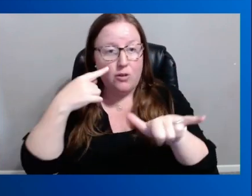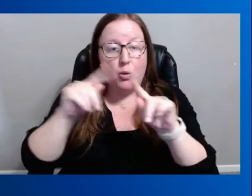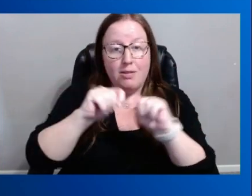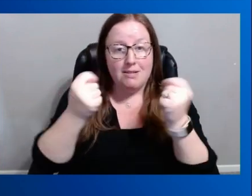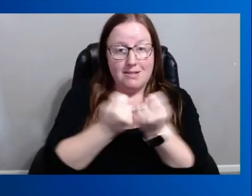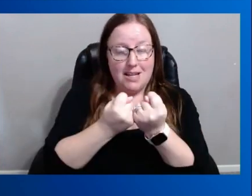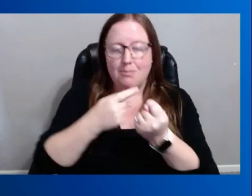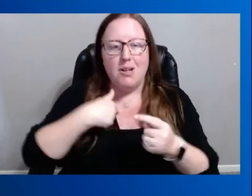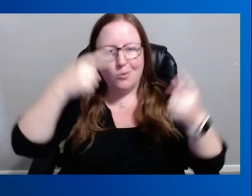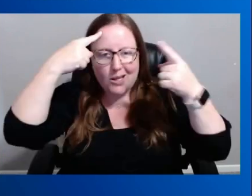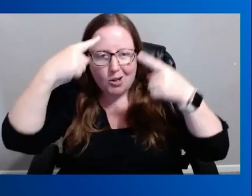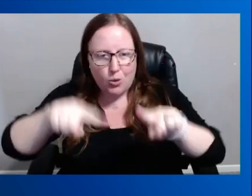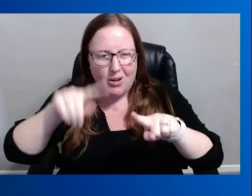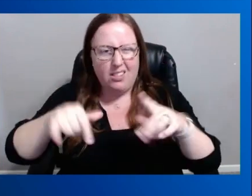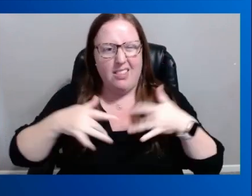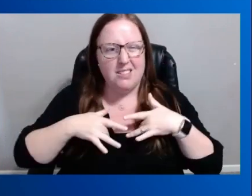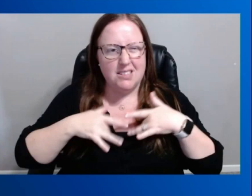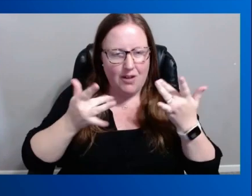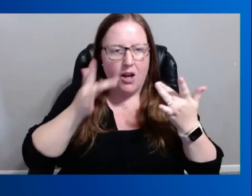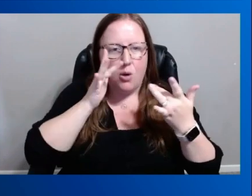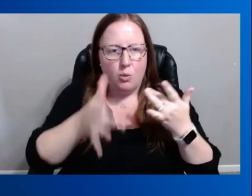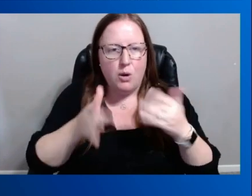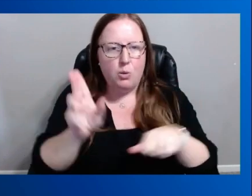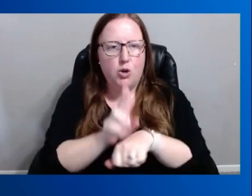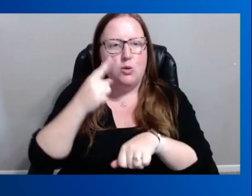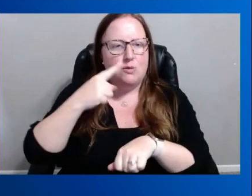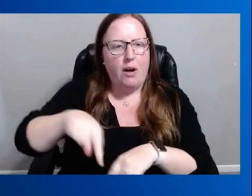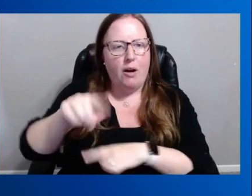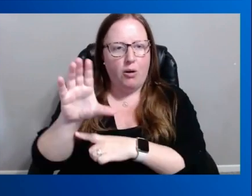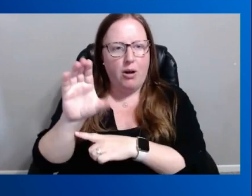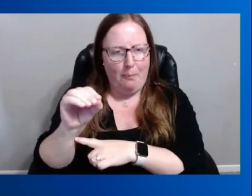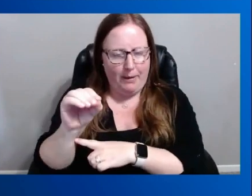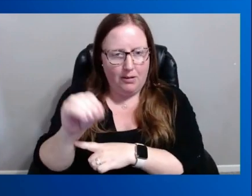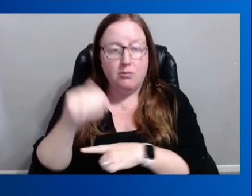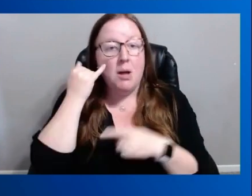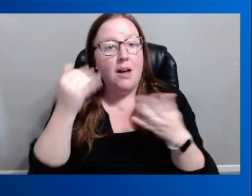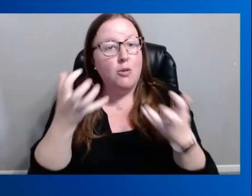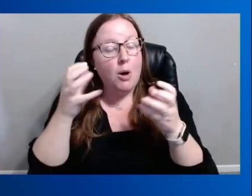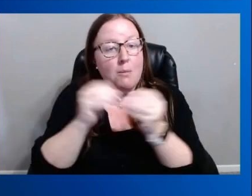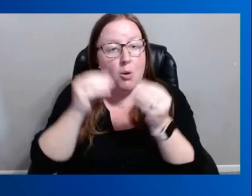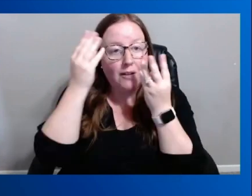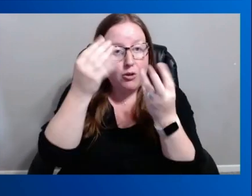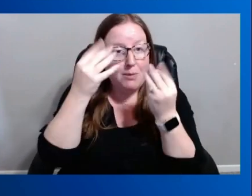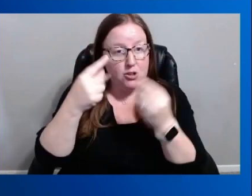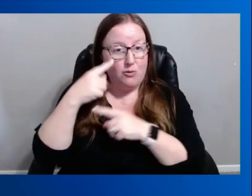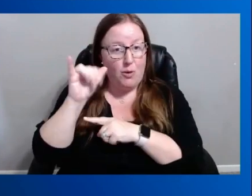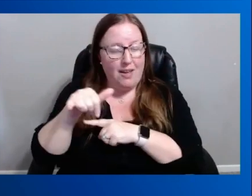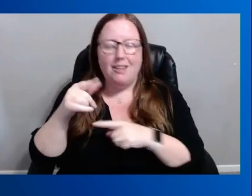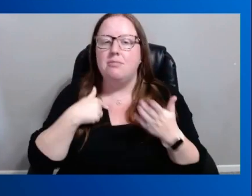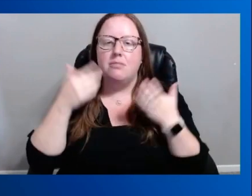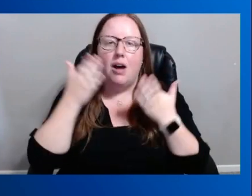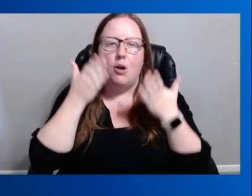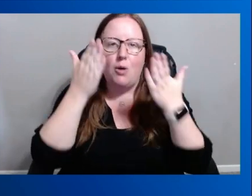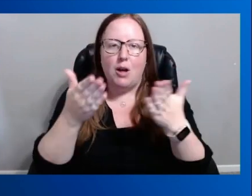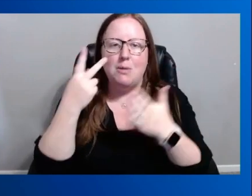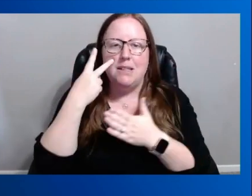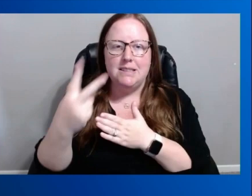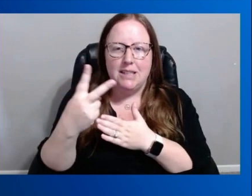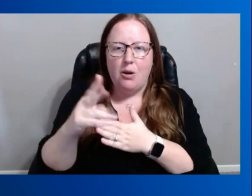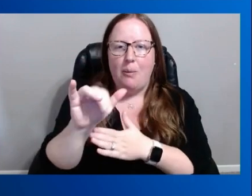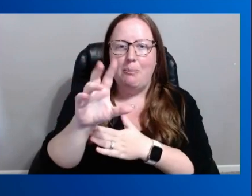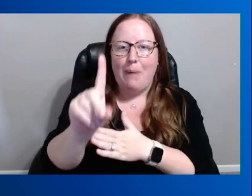are the events that we're going to raise in our company? So if you want to learn more about that, I really recommend checking out bounded context